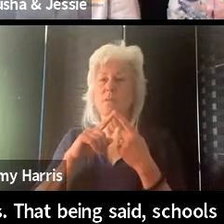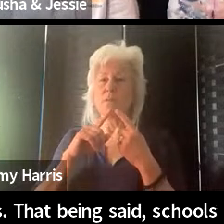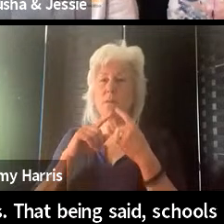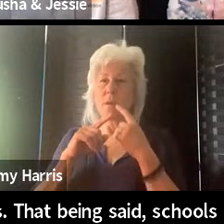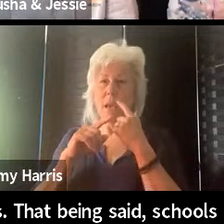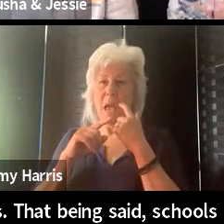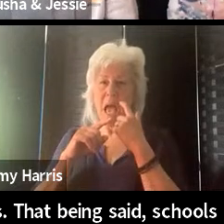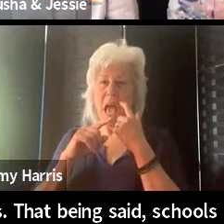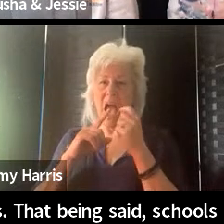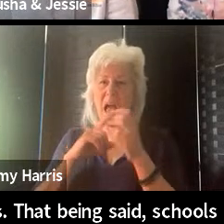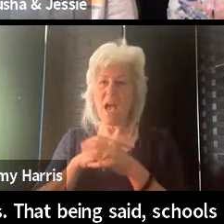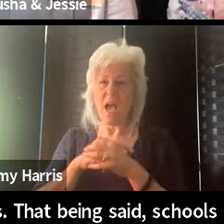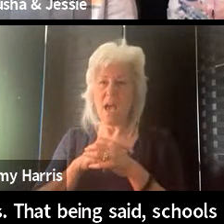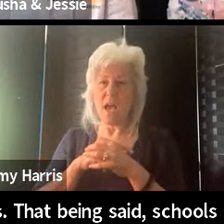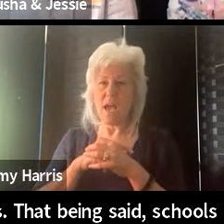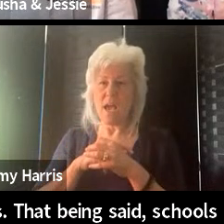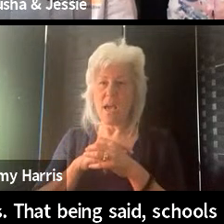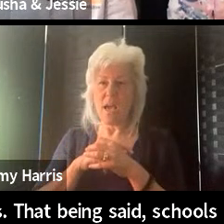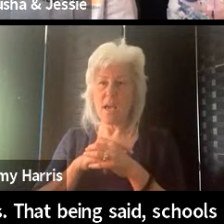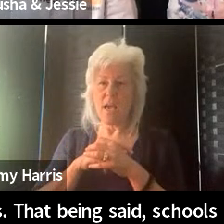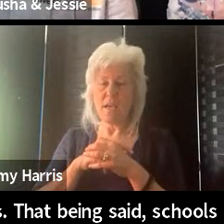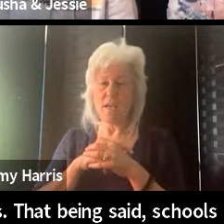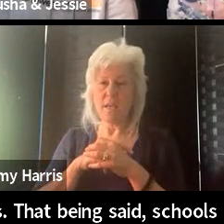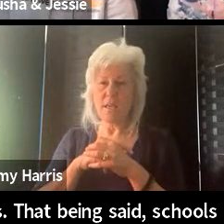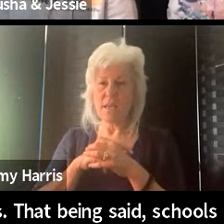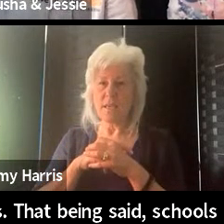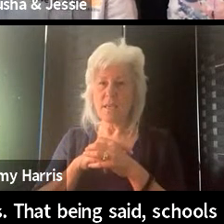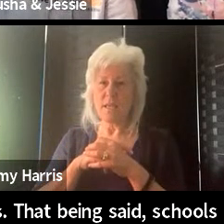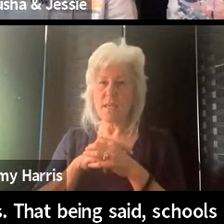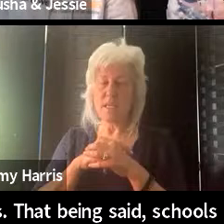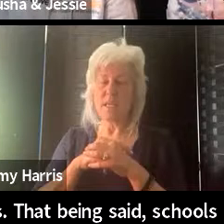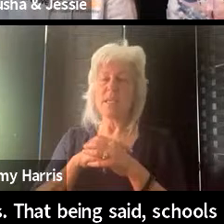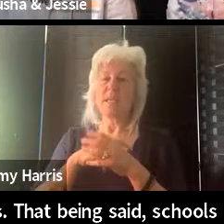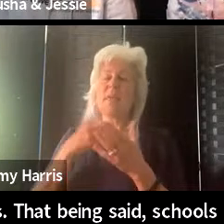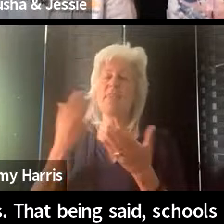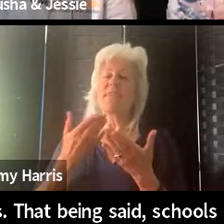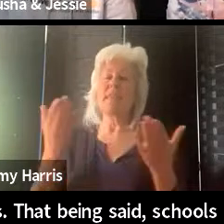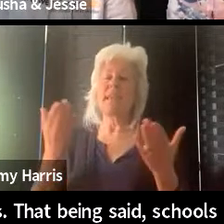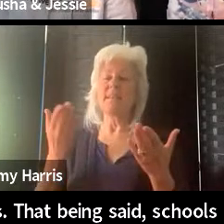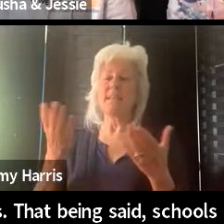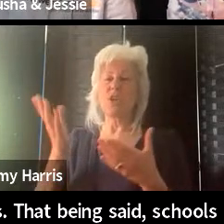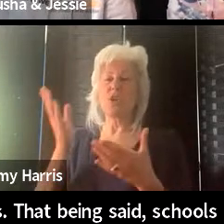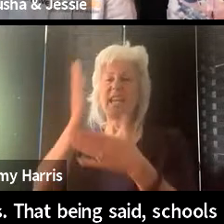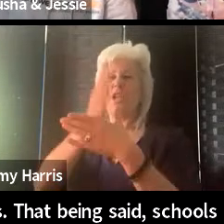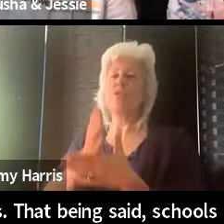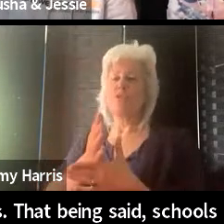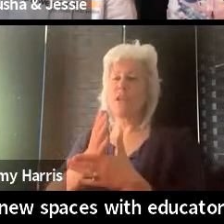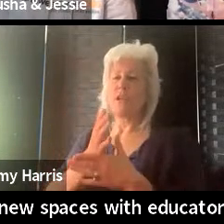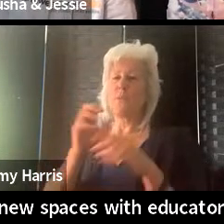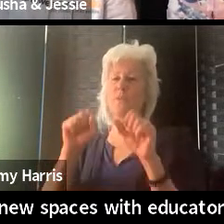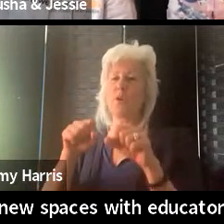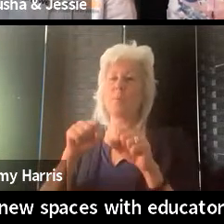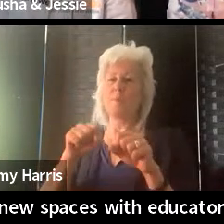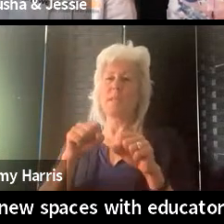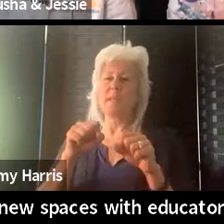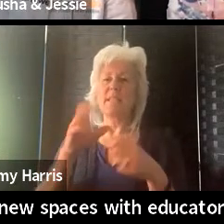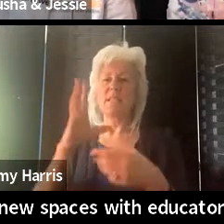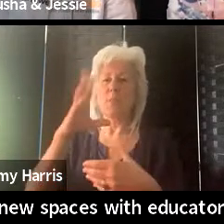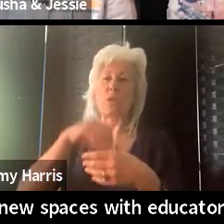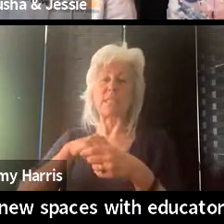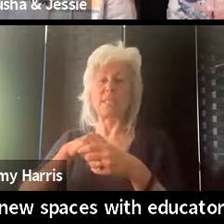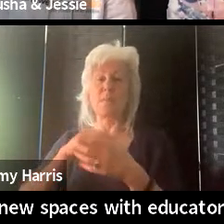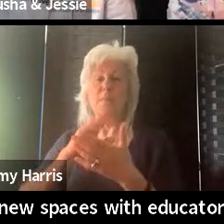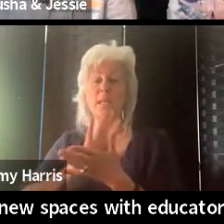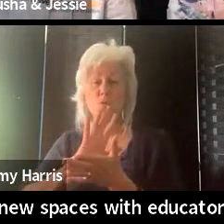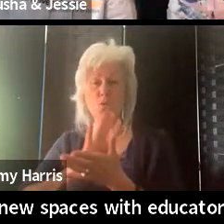And classroom behavior is interfering with the ability to participate in school. More than that, I think that